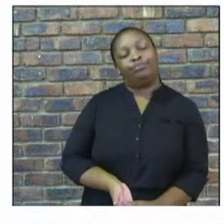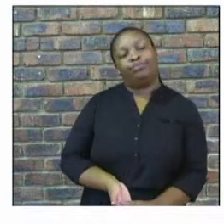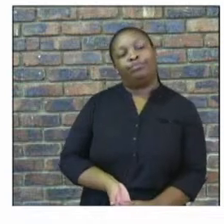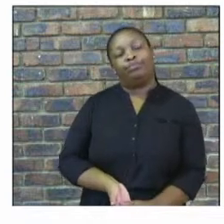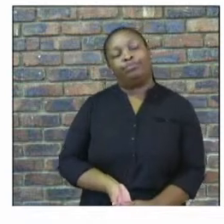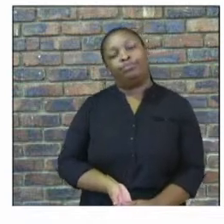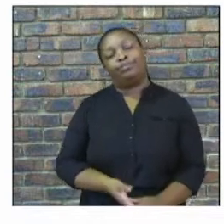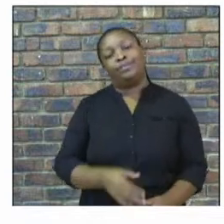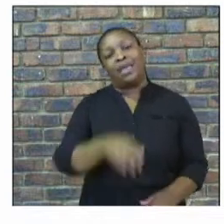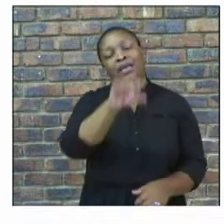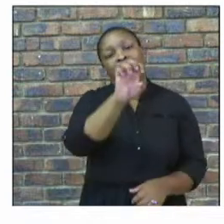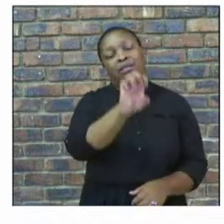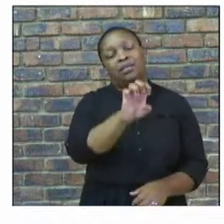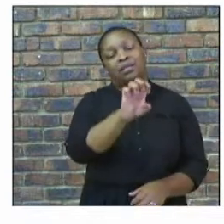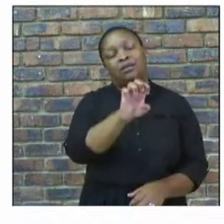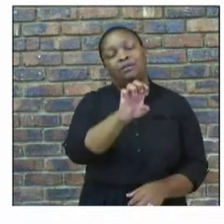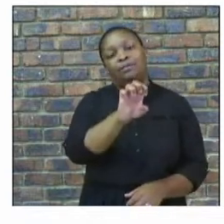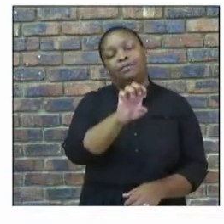It's